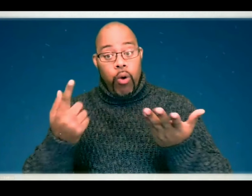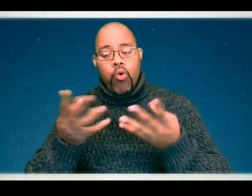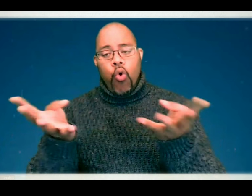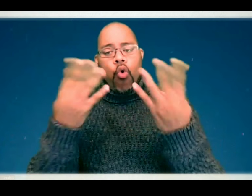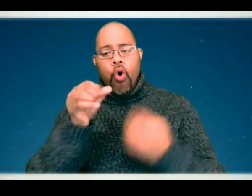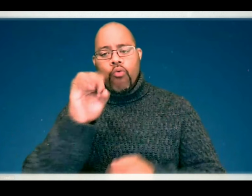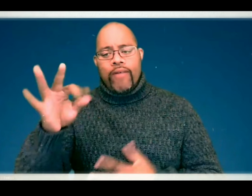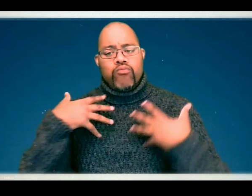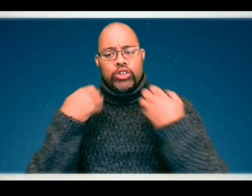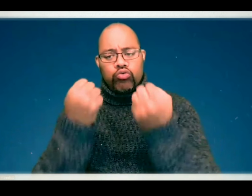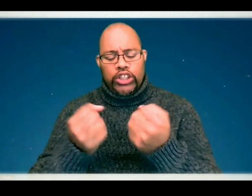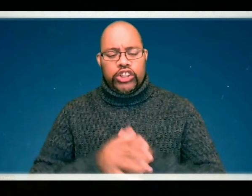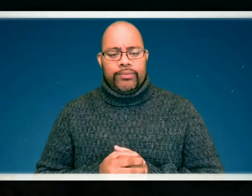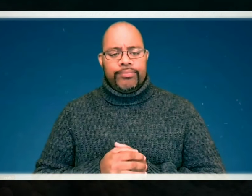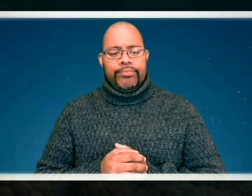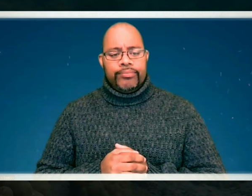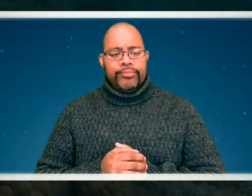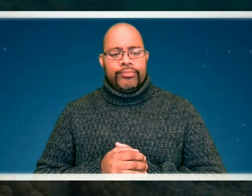restoration.